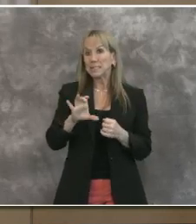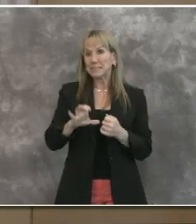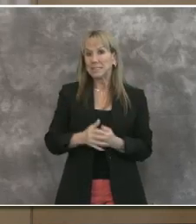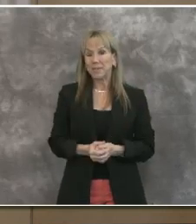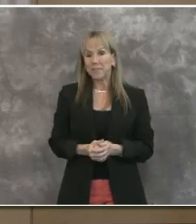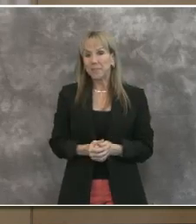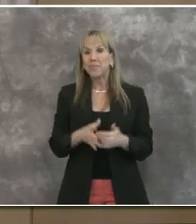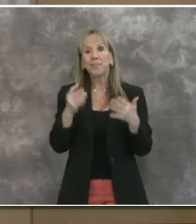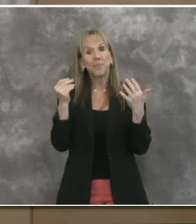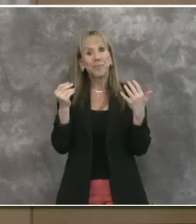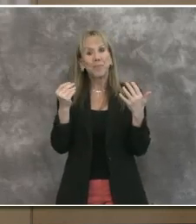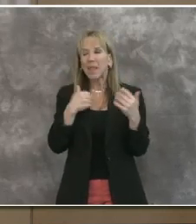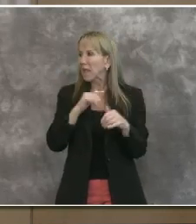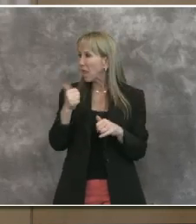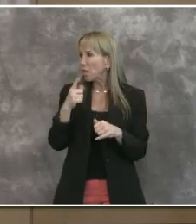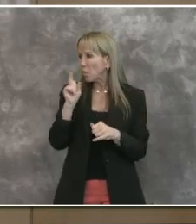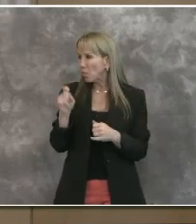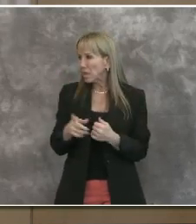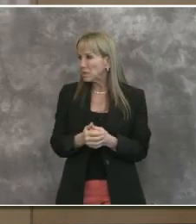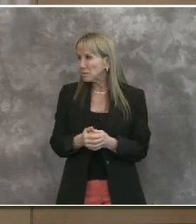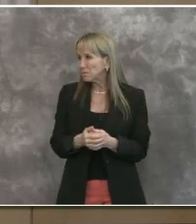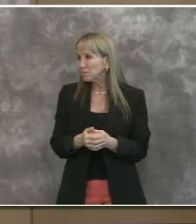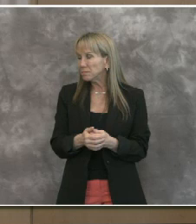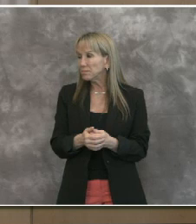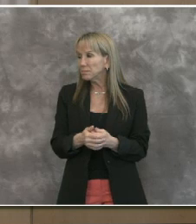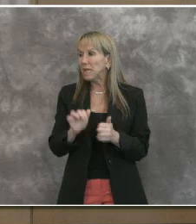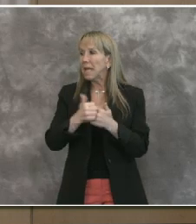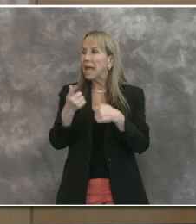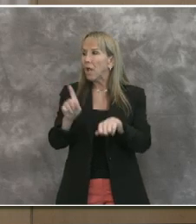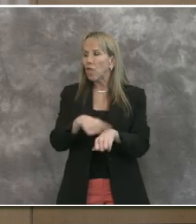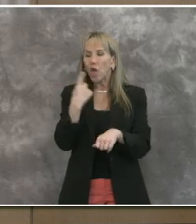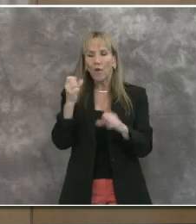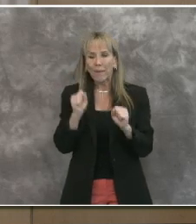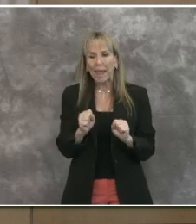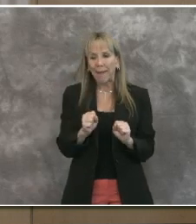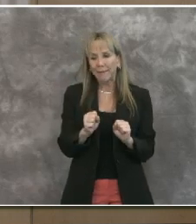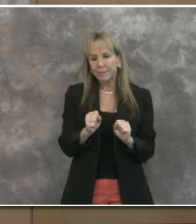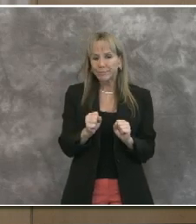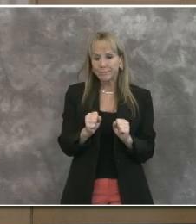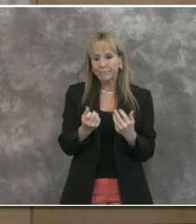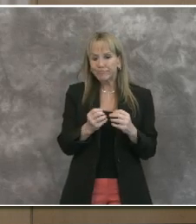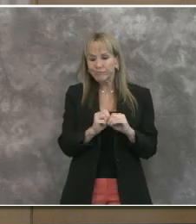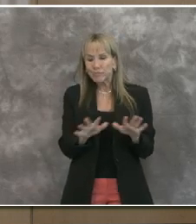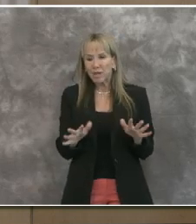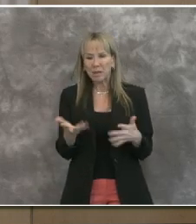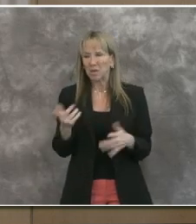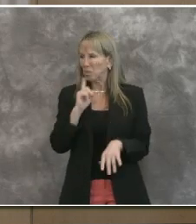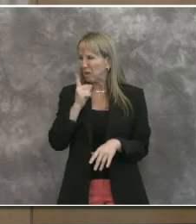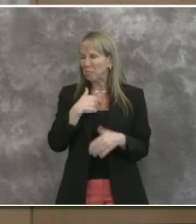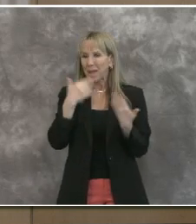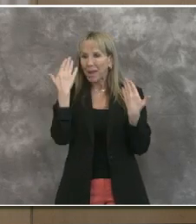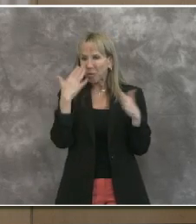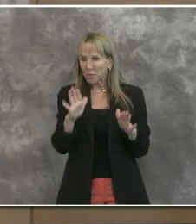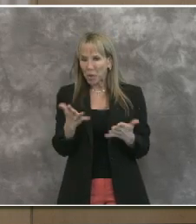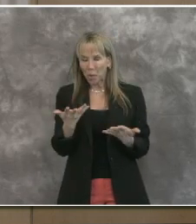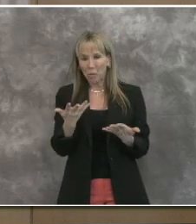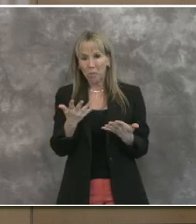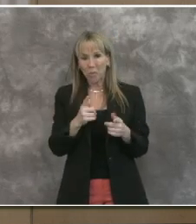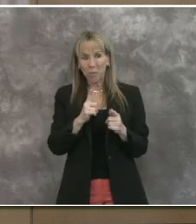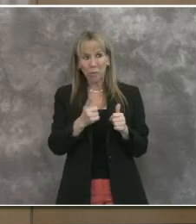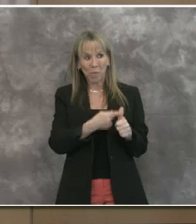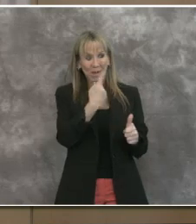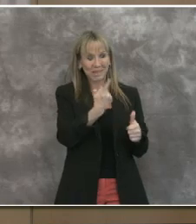Prevention. And there was another part? Just how long can you... Yeah, actually, I'm not certain if it's known how